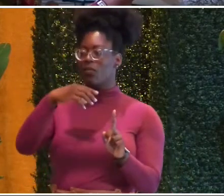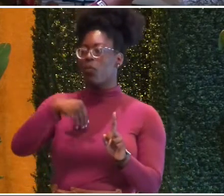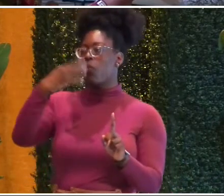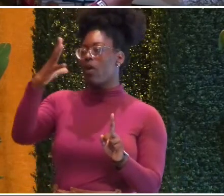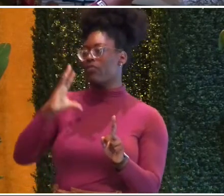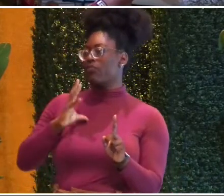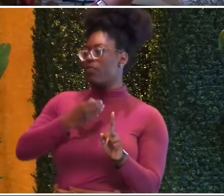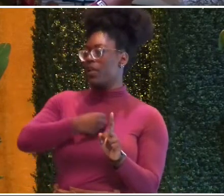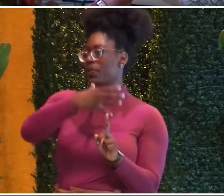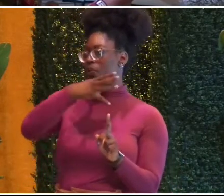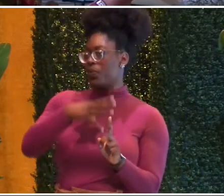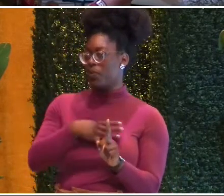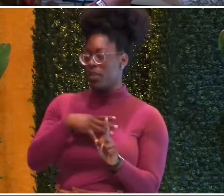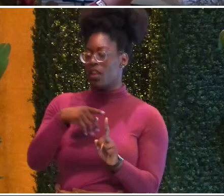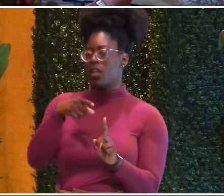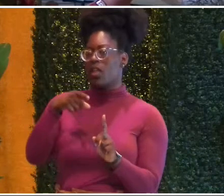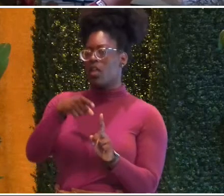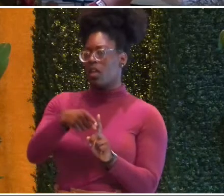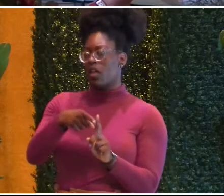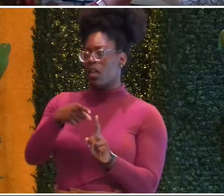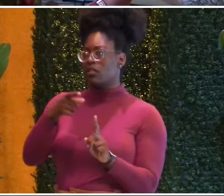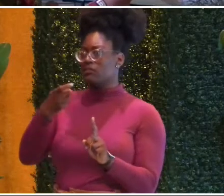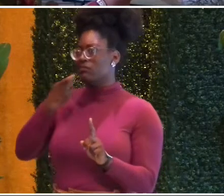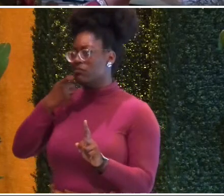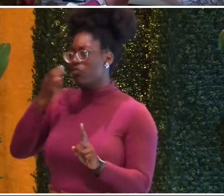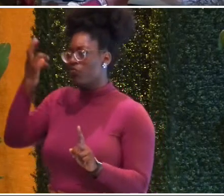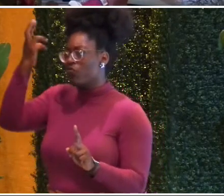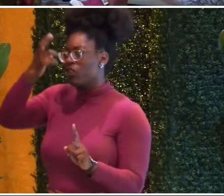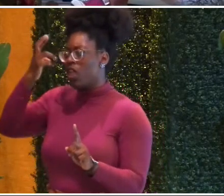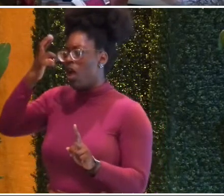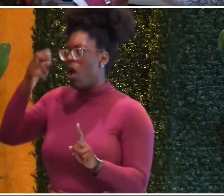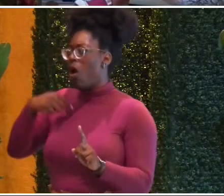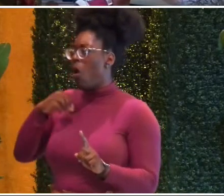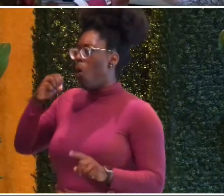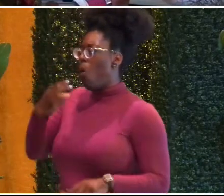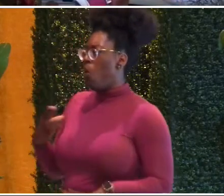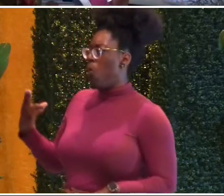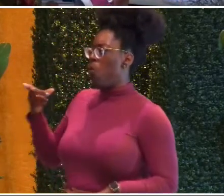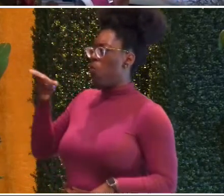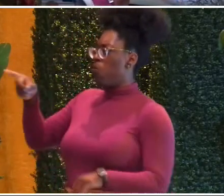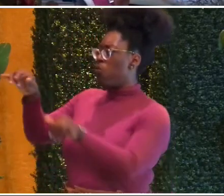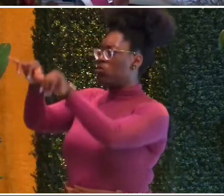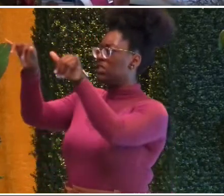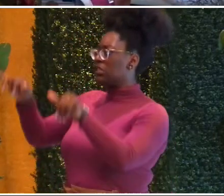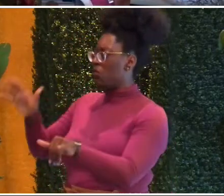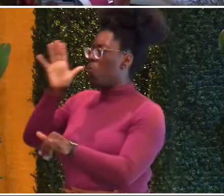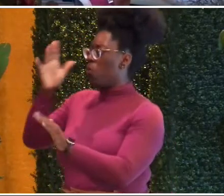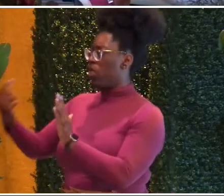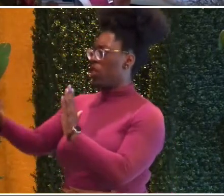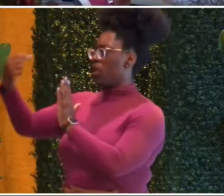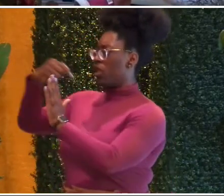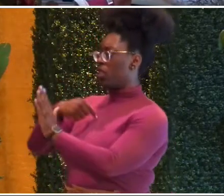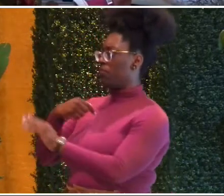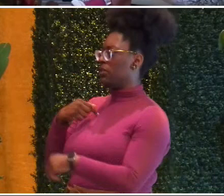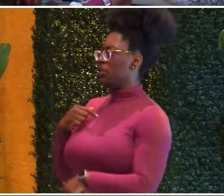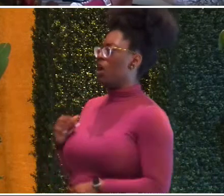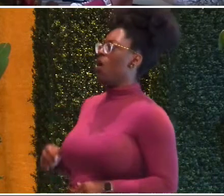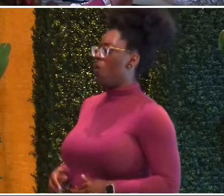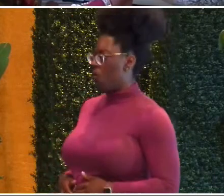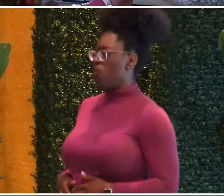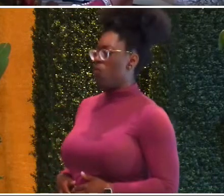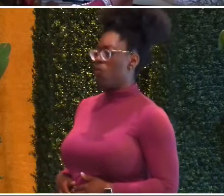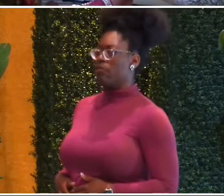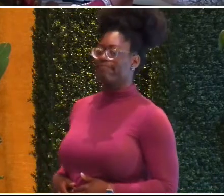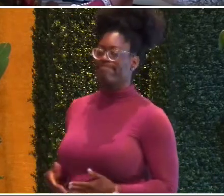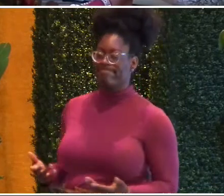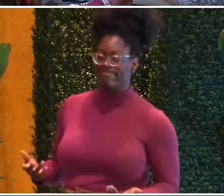right? So I am going to say to Gen Z, and I am Gen X, right? I am literally old enough to be your